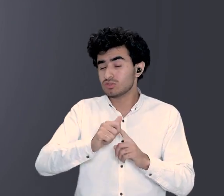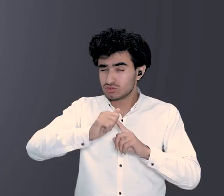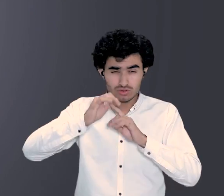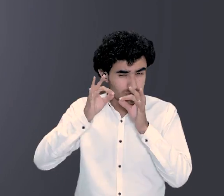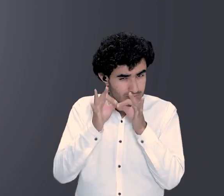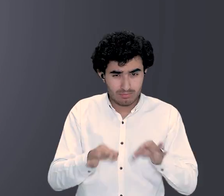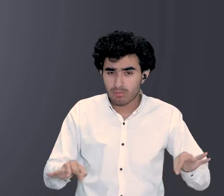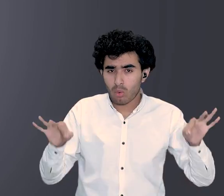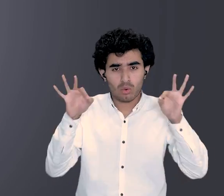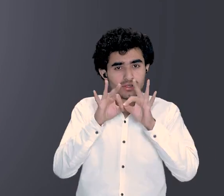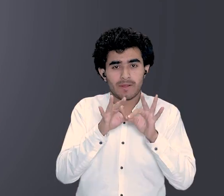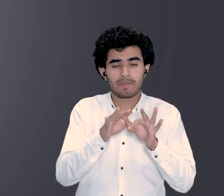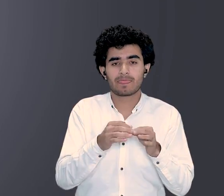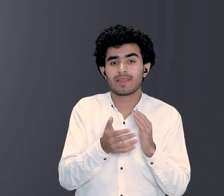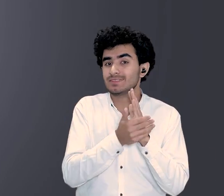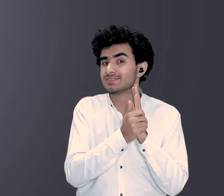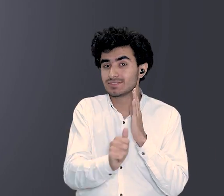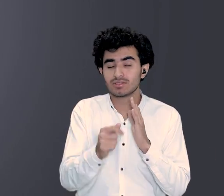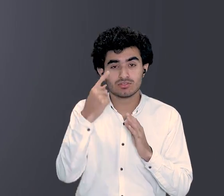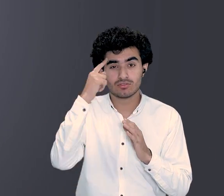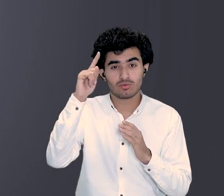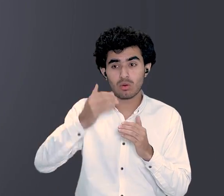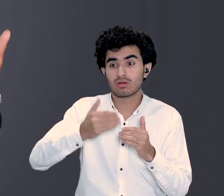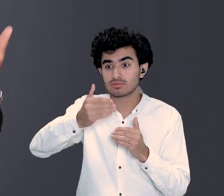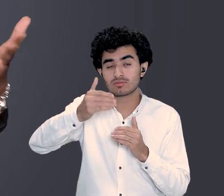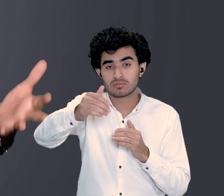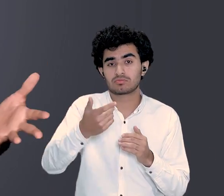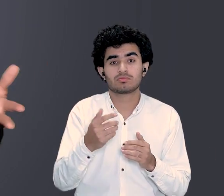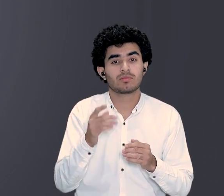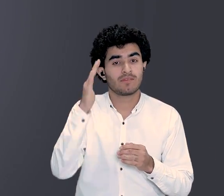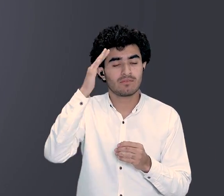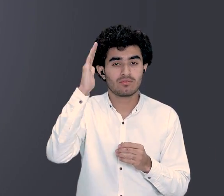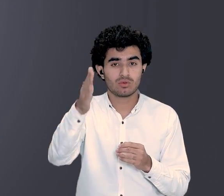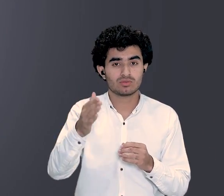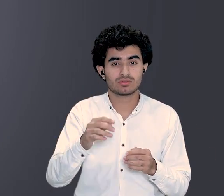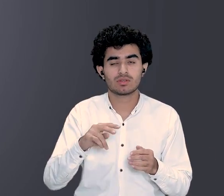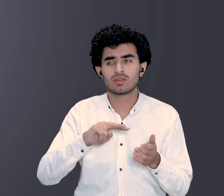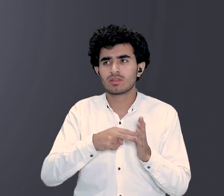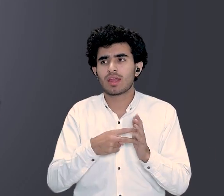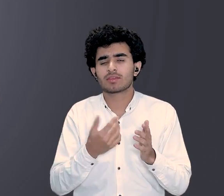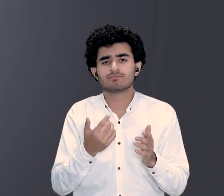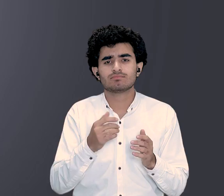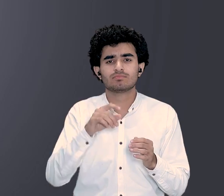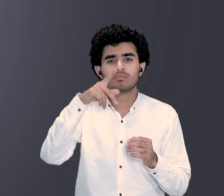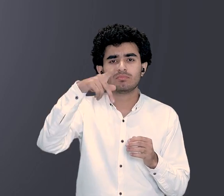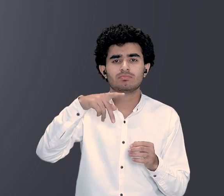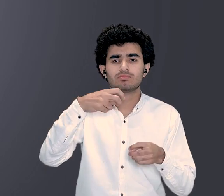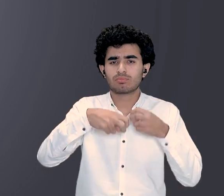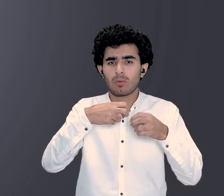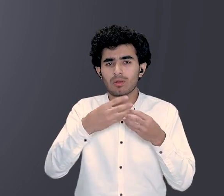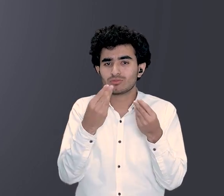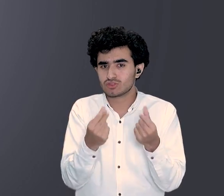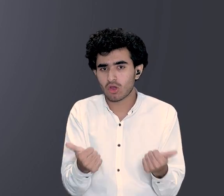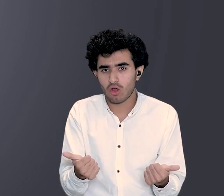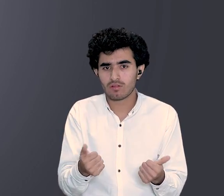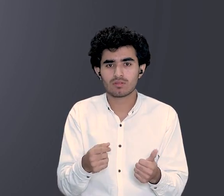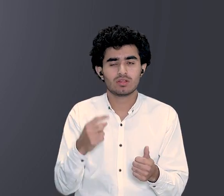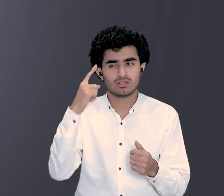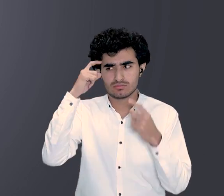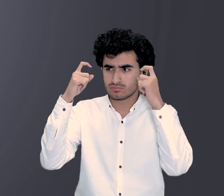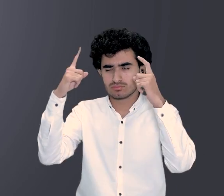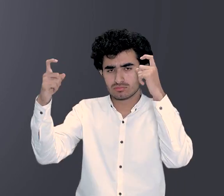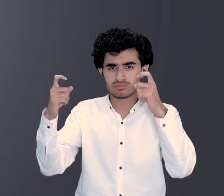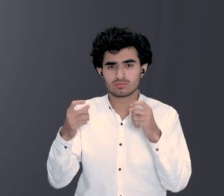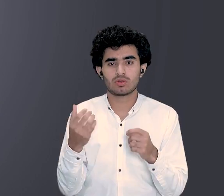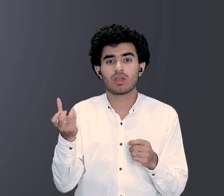century skills that scientists have come up with that we know are needed in the marketplace right now. Things like problem solving,